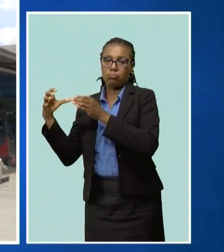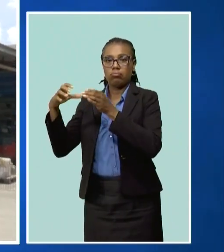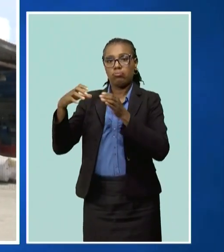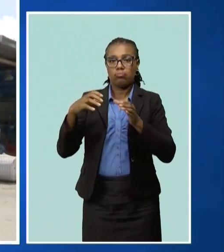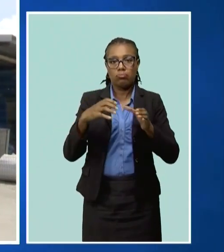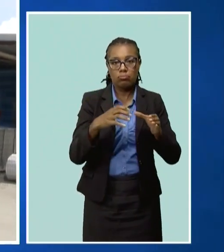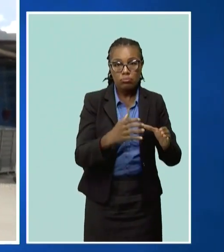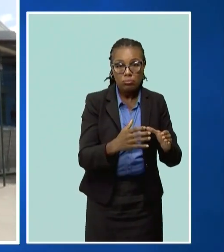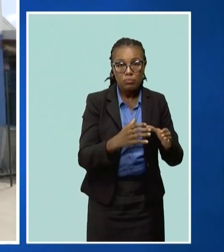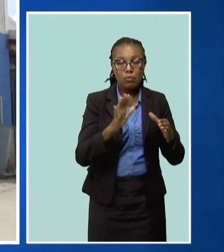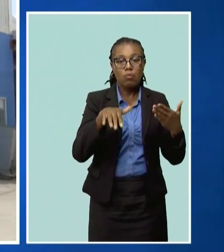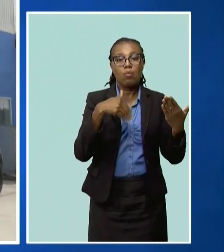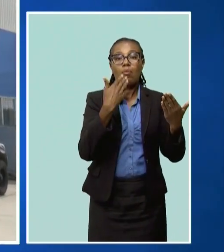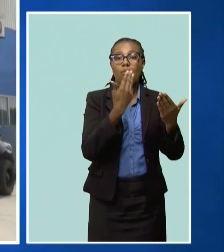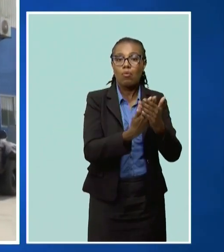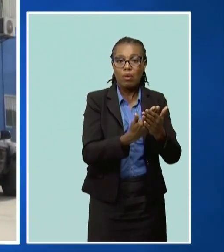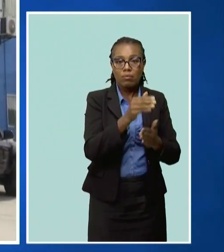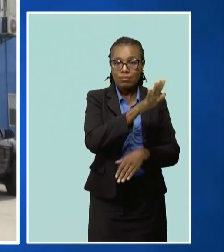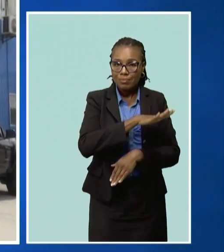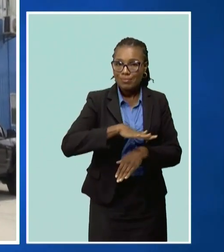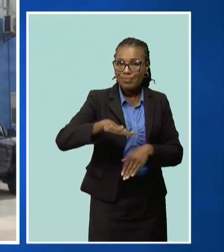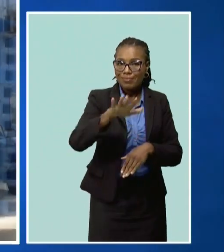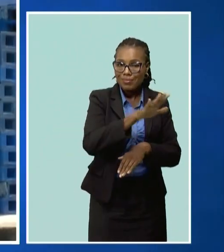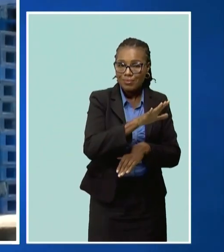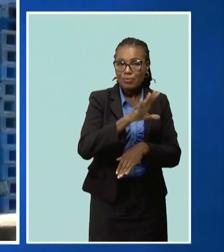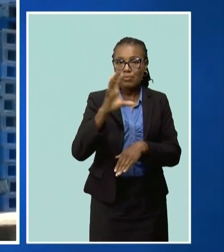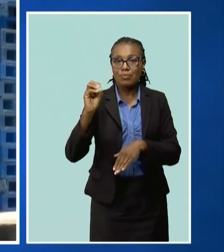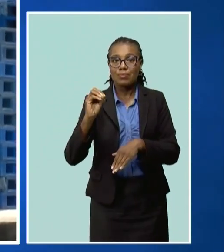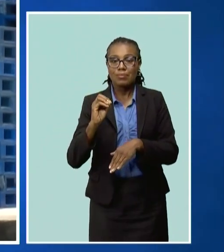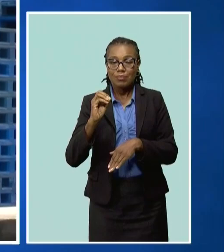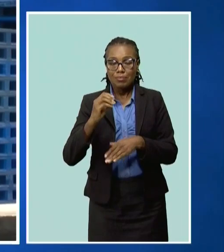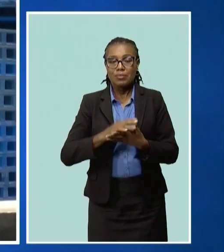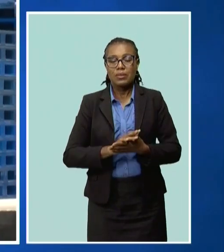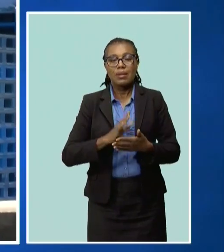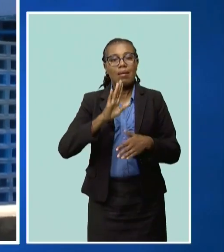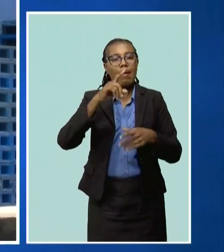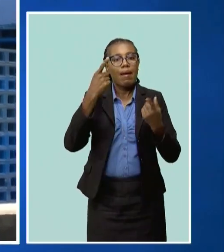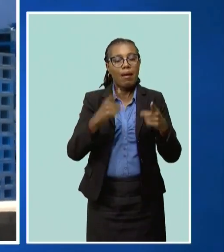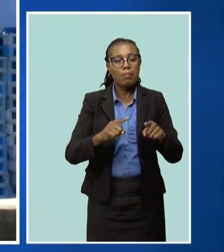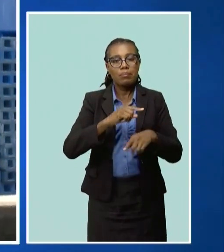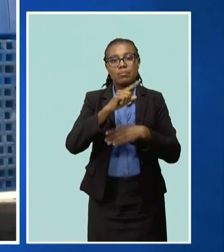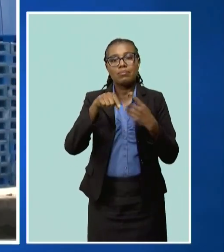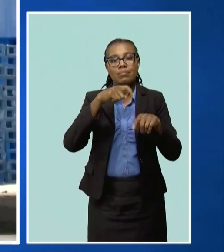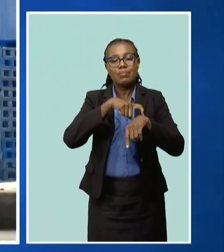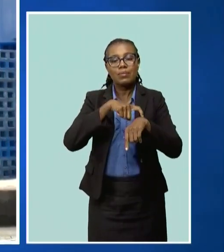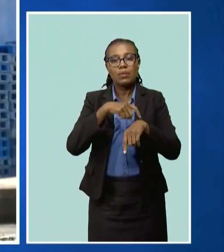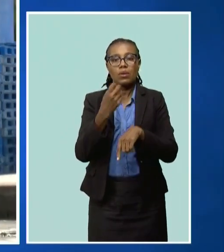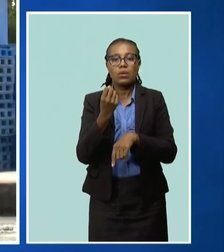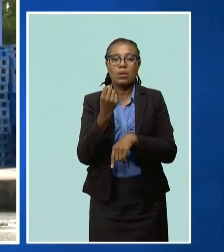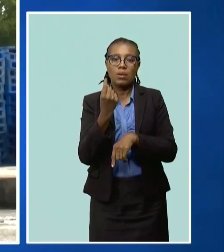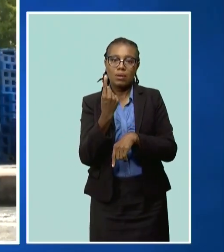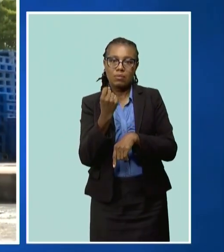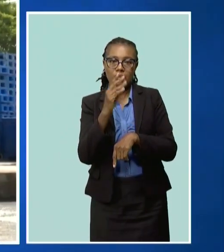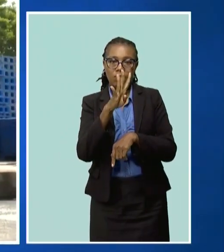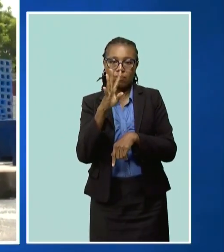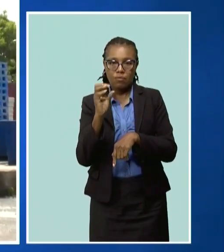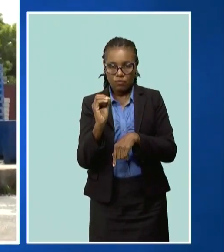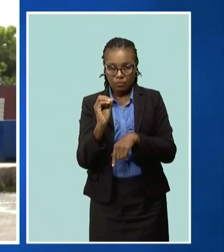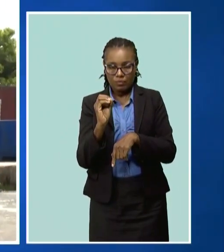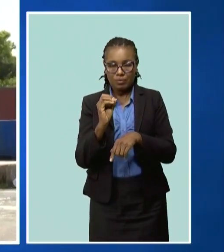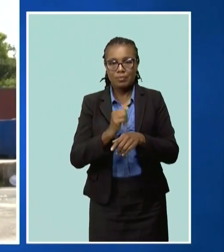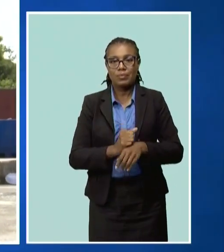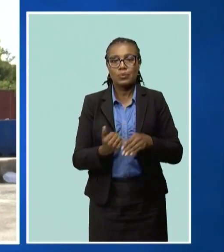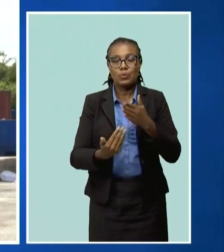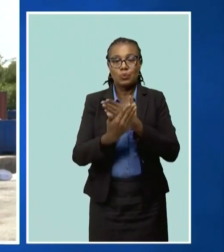Sergeant David Ford, visited the scene of the incident, which occurred around 20 minutes to 12. Inspector Carter-Nichols tells